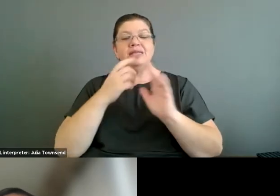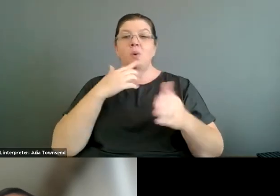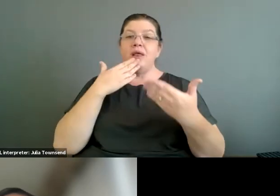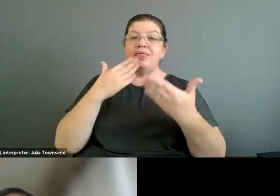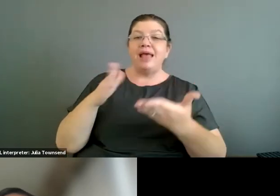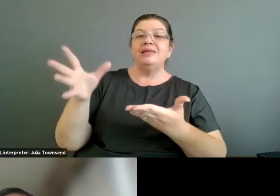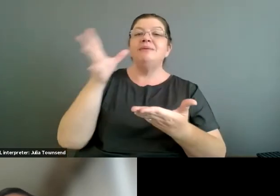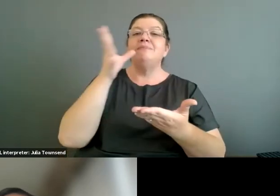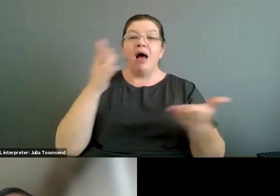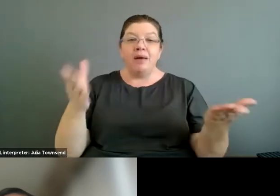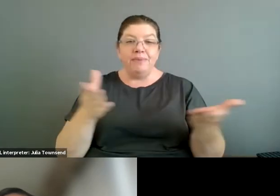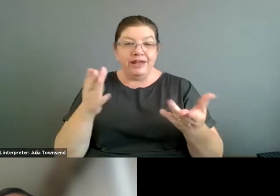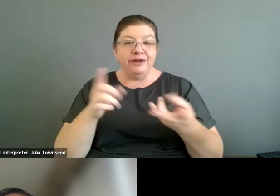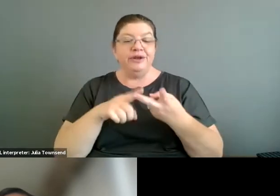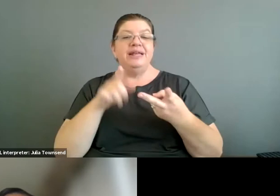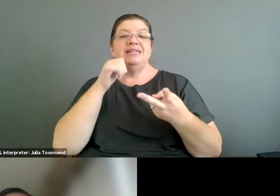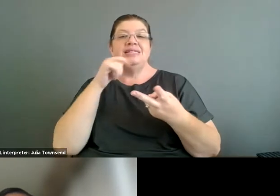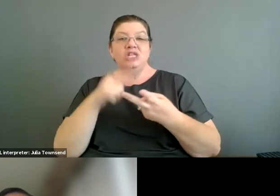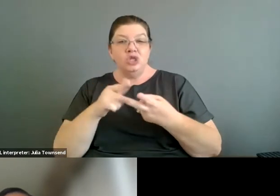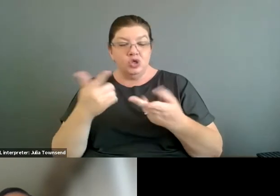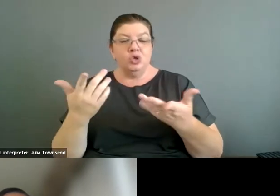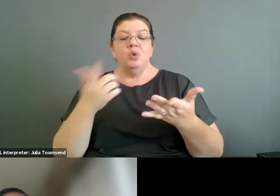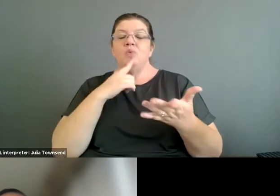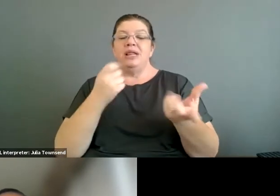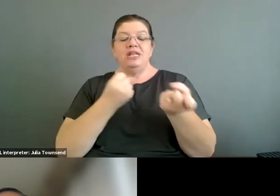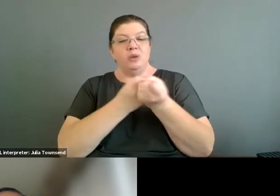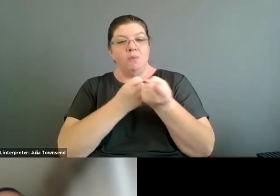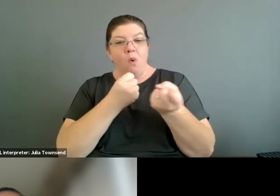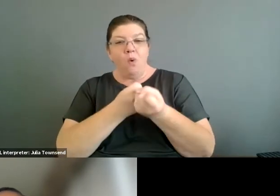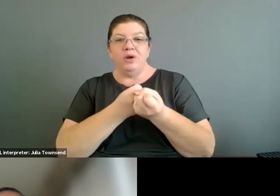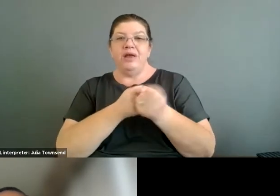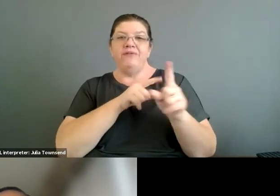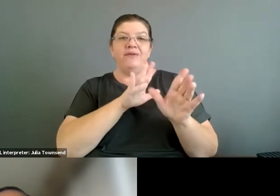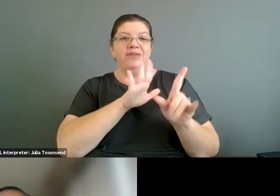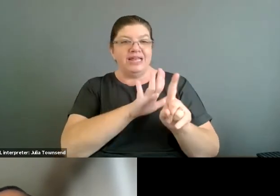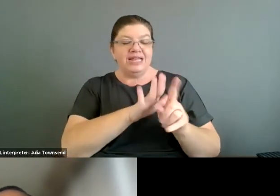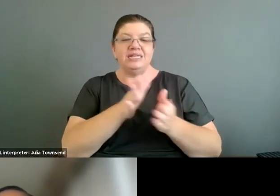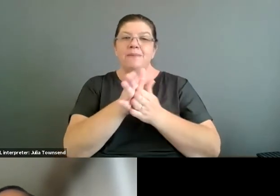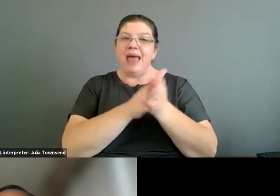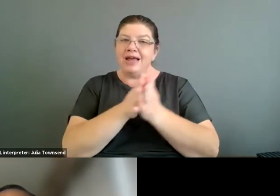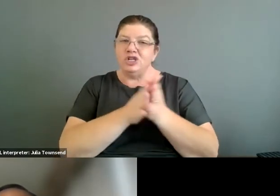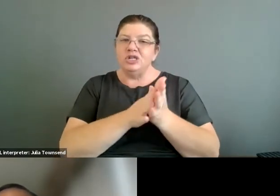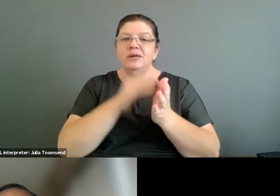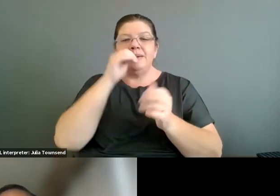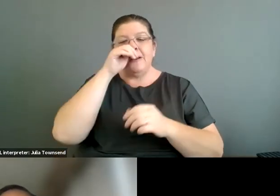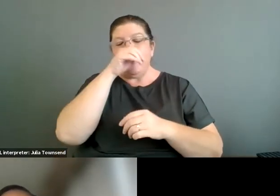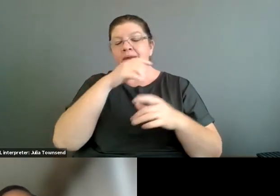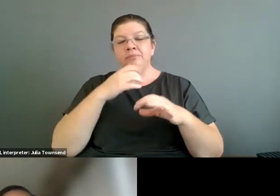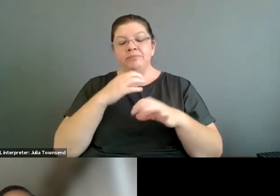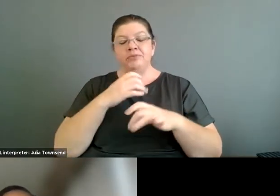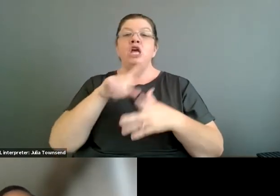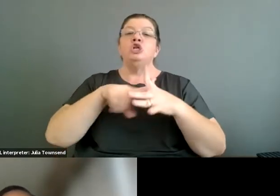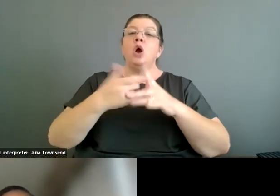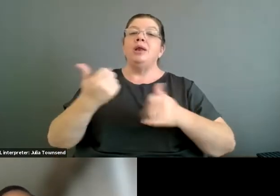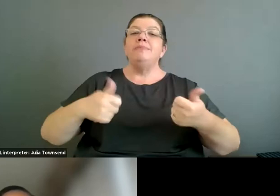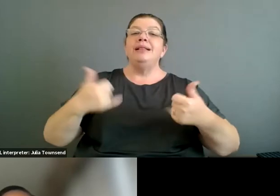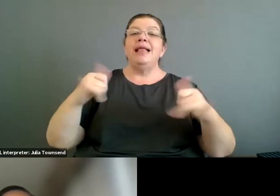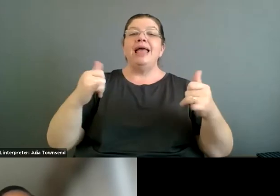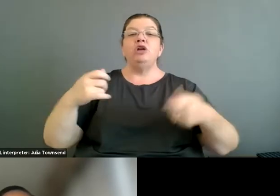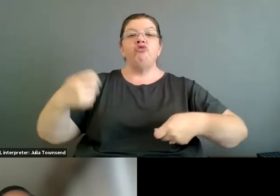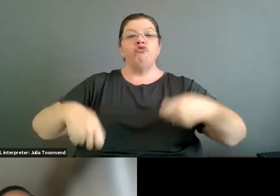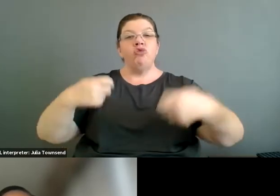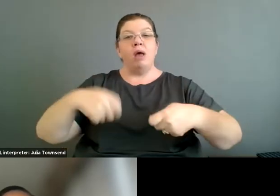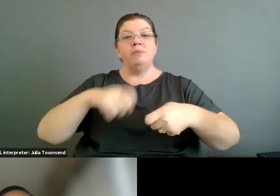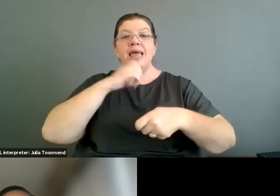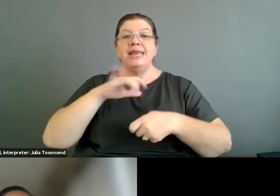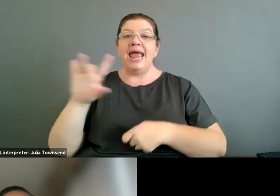us today, and his sister as well, who are incredibly supportive of his passion. Eliel started playing drums at the age of 8 and received his